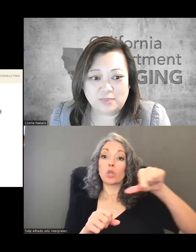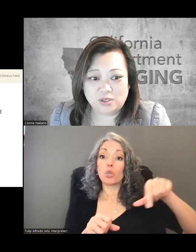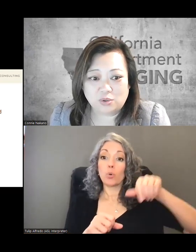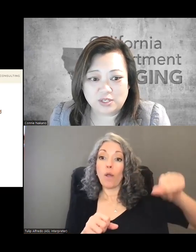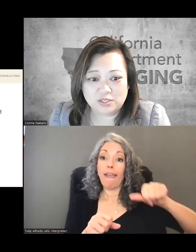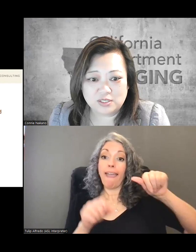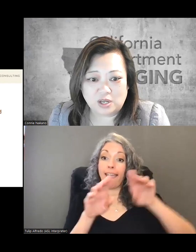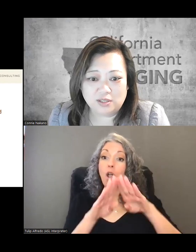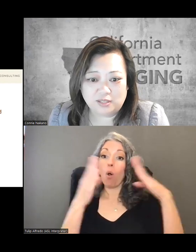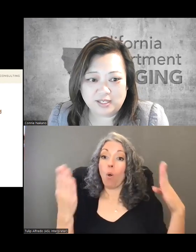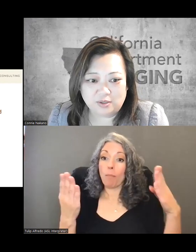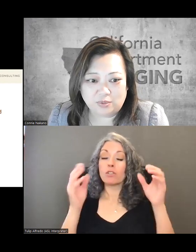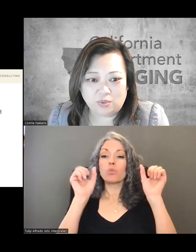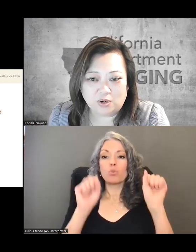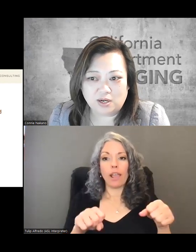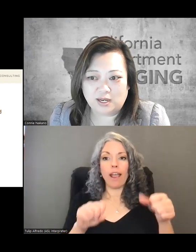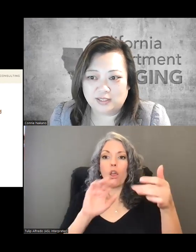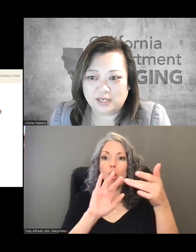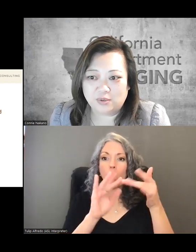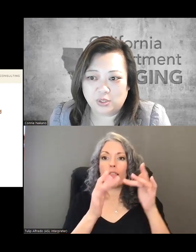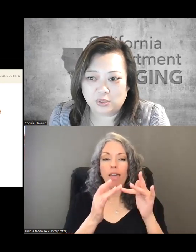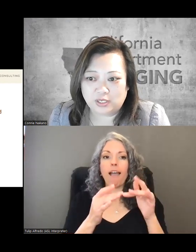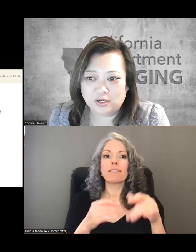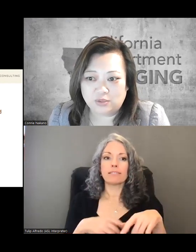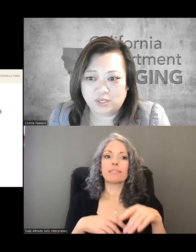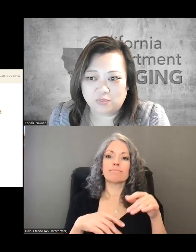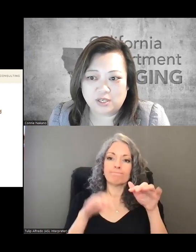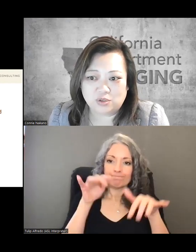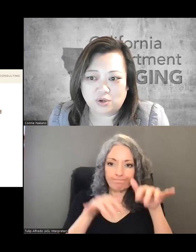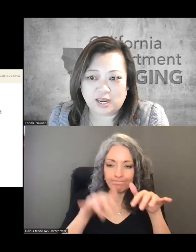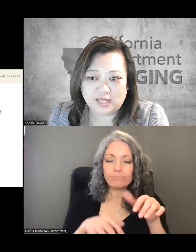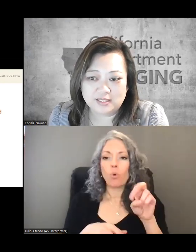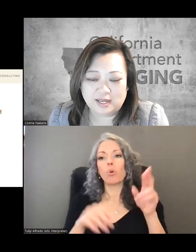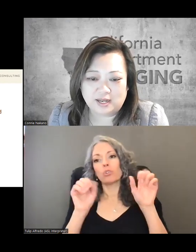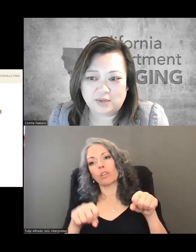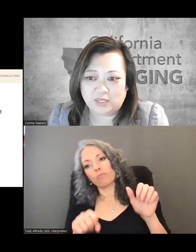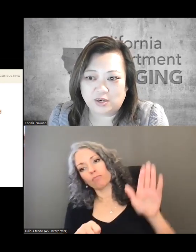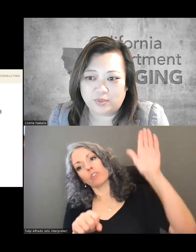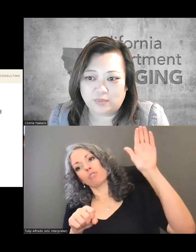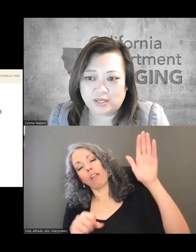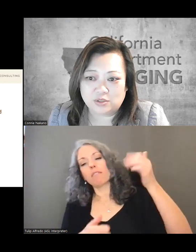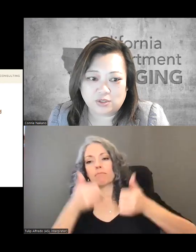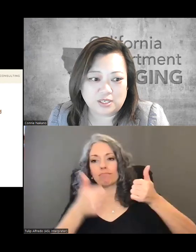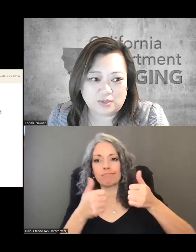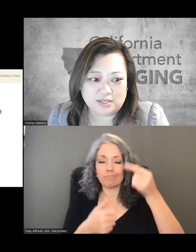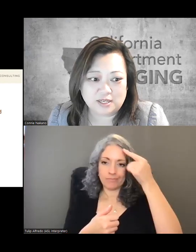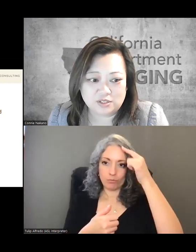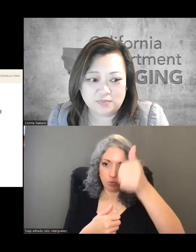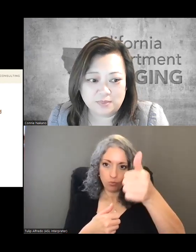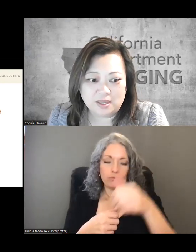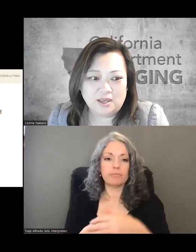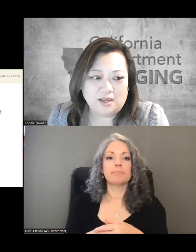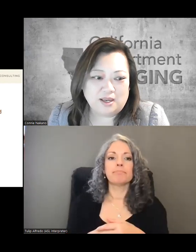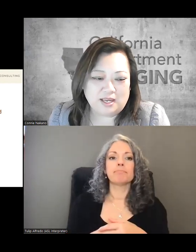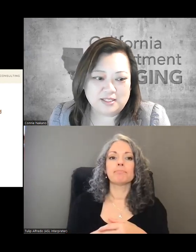you can submit your questions online, or like noted earlier, you can raise your hand and we can open your mics during the Q&A